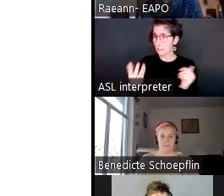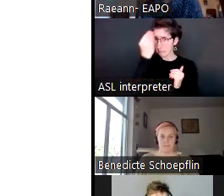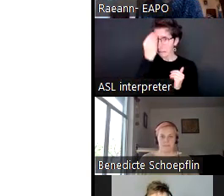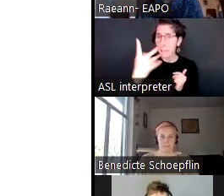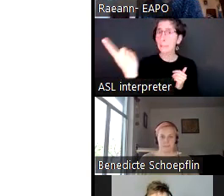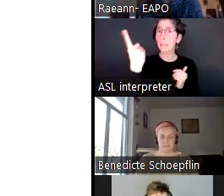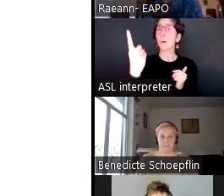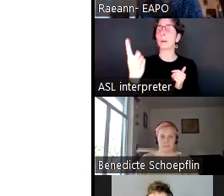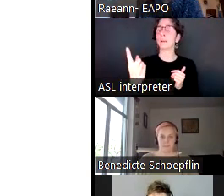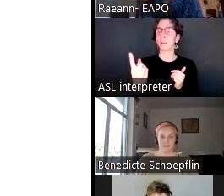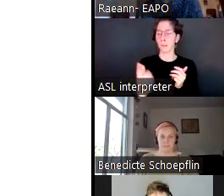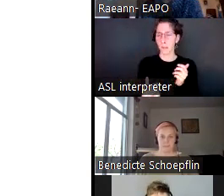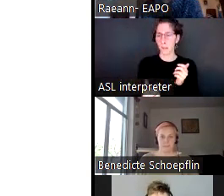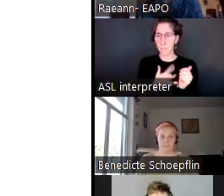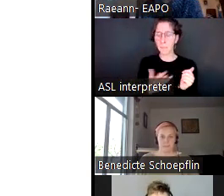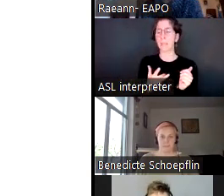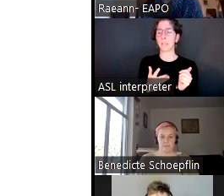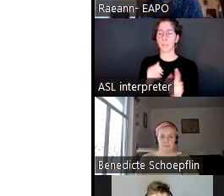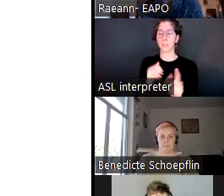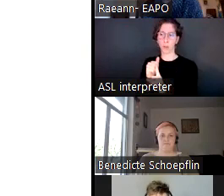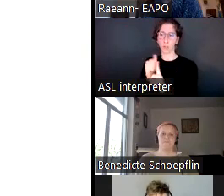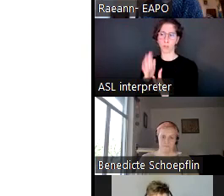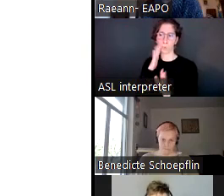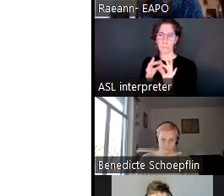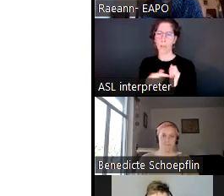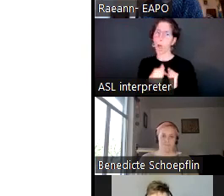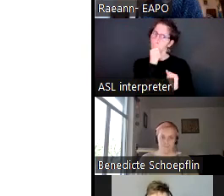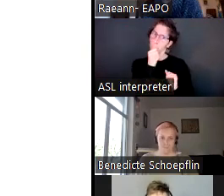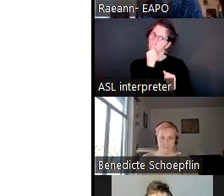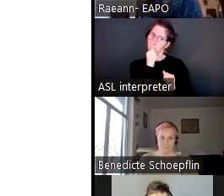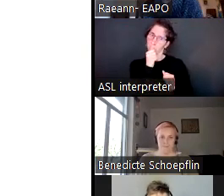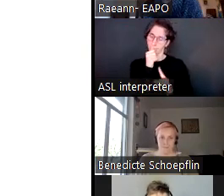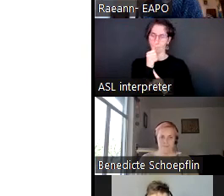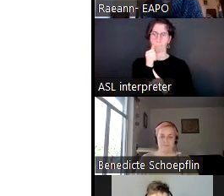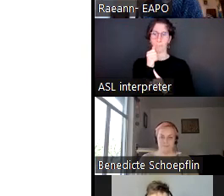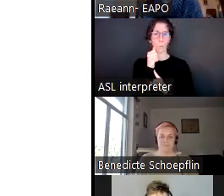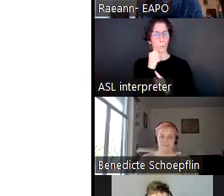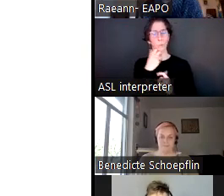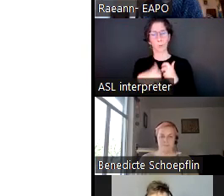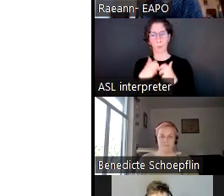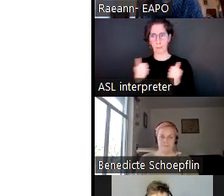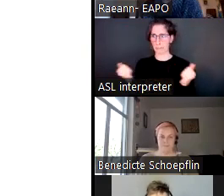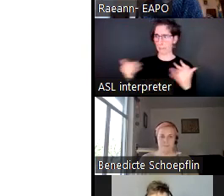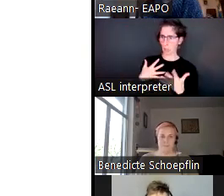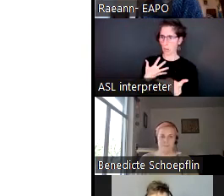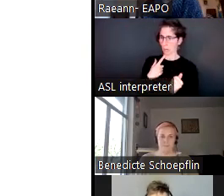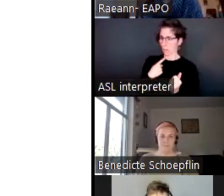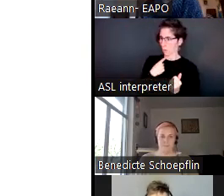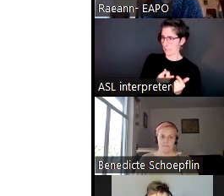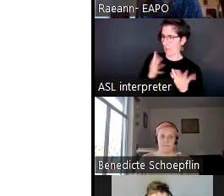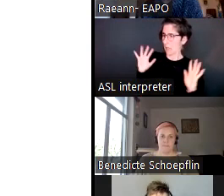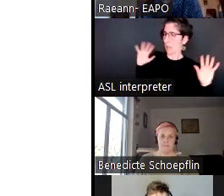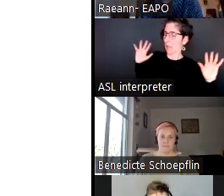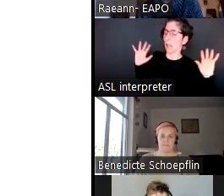most often these fraudsters will say, don't tell anybody. And that's the problem. People are scared. They don't want to tell anybody. They don't want to